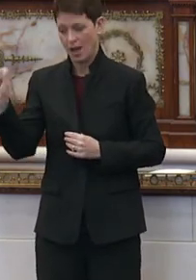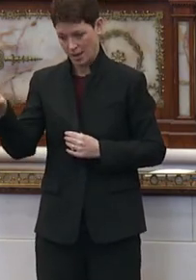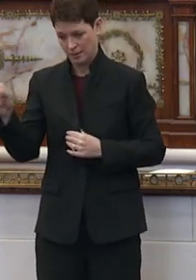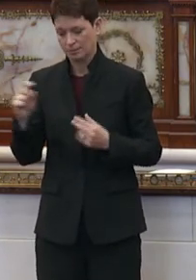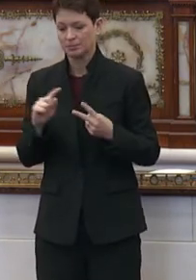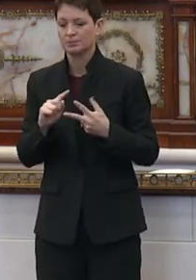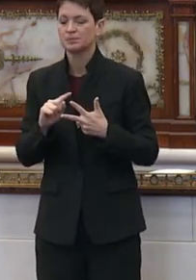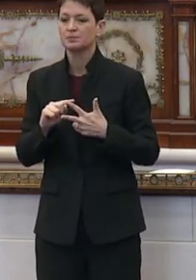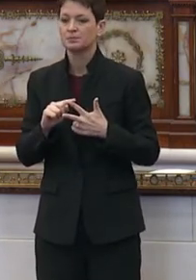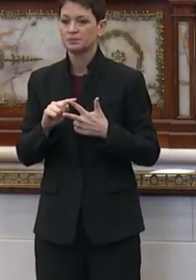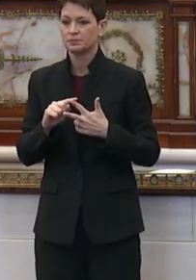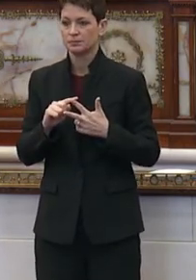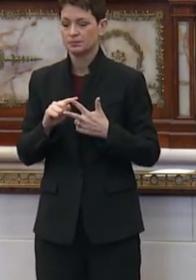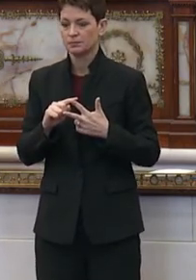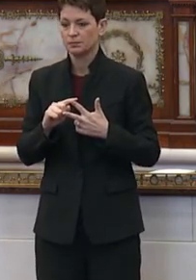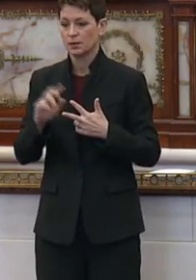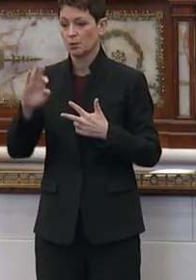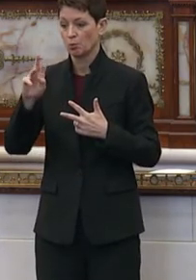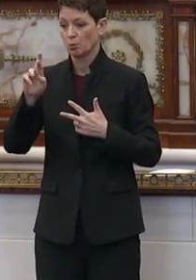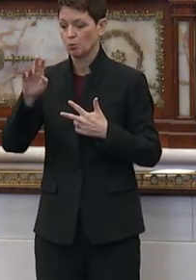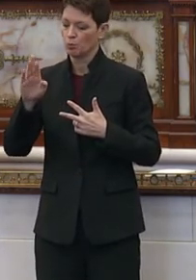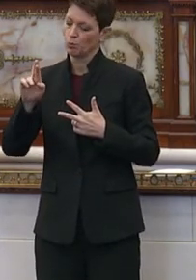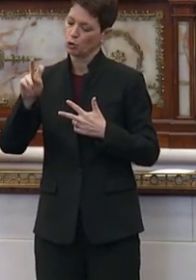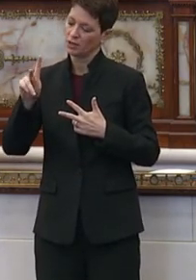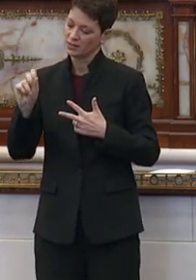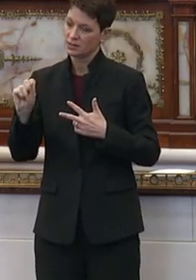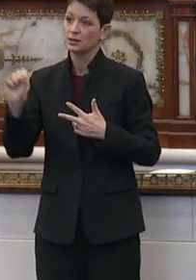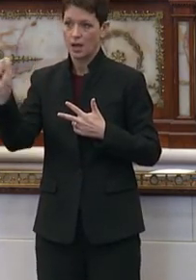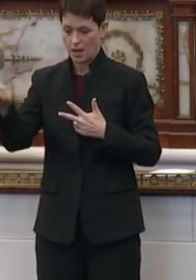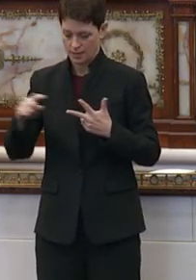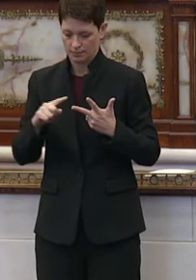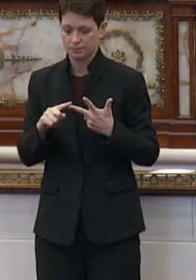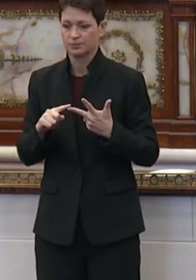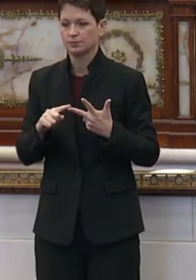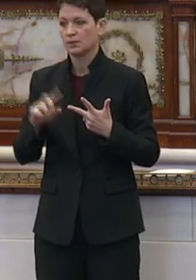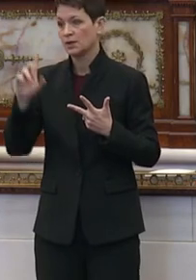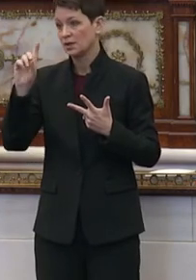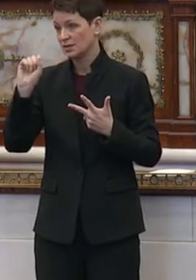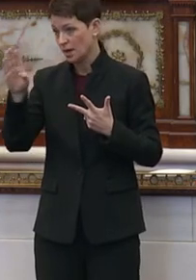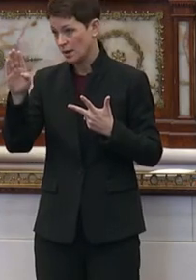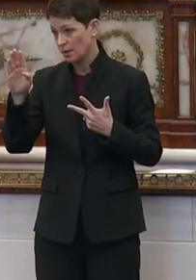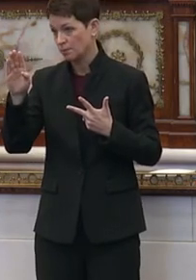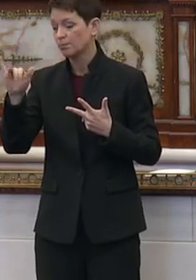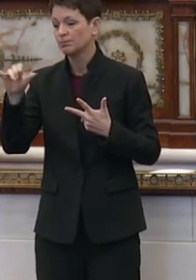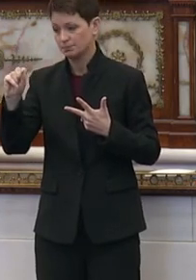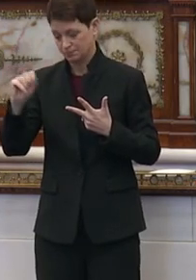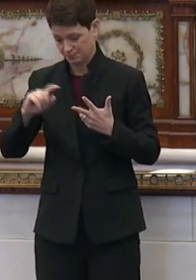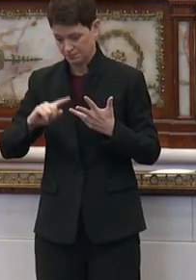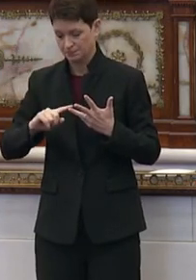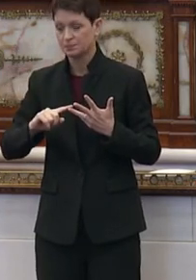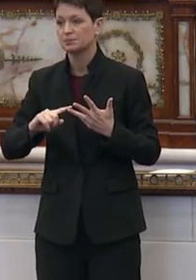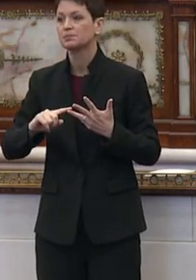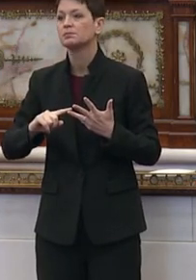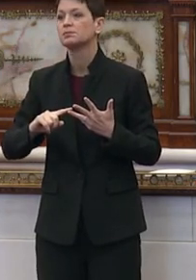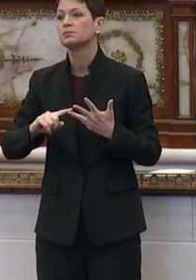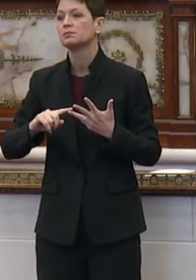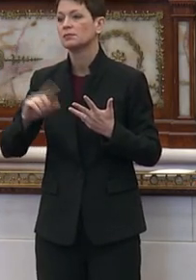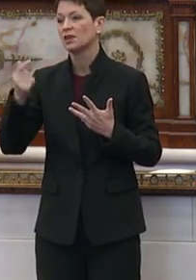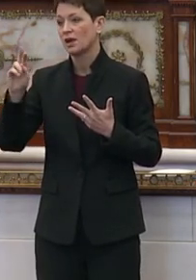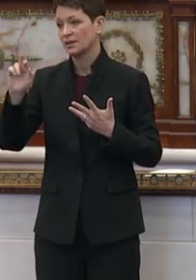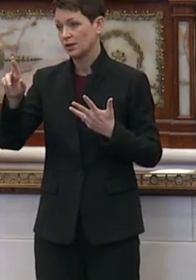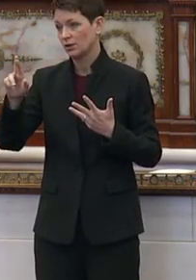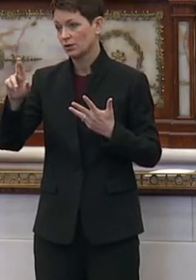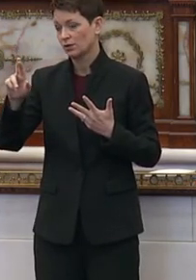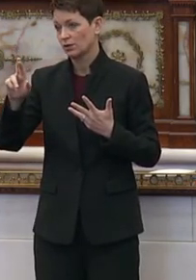Aye. Councilwoman Brooks? Aye. Councilman Dom? Aye. Councilwoman